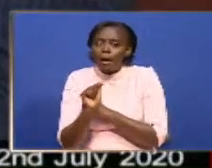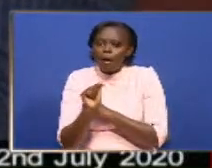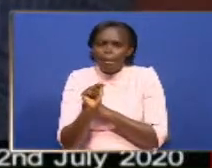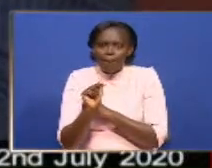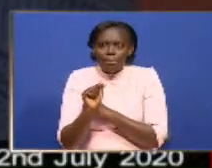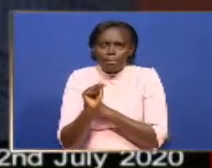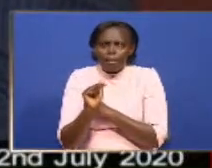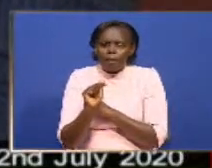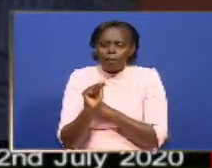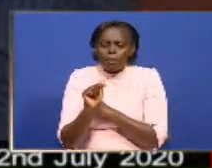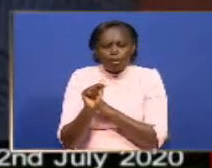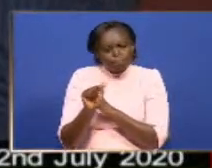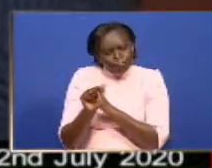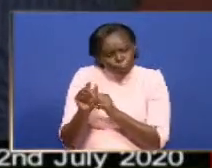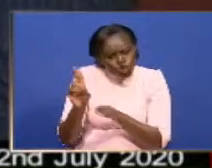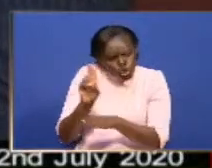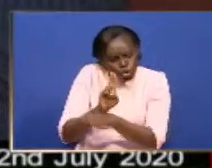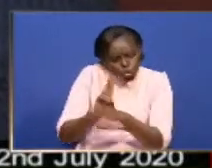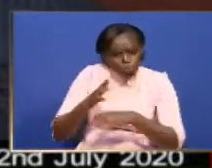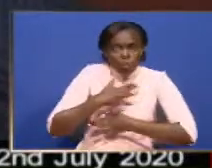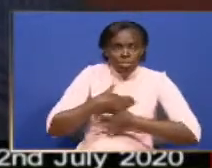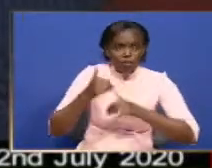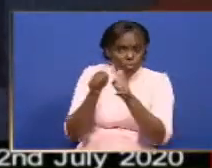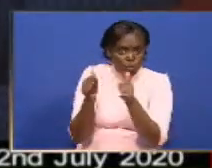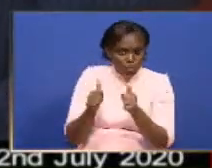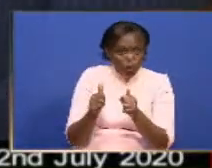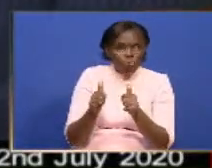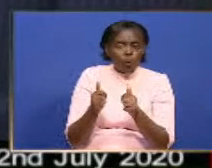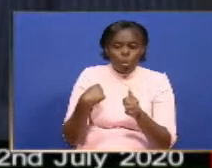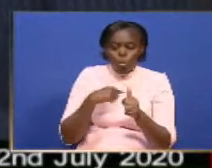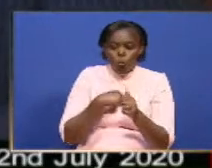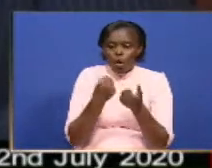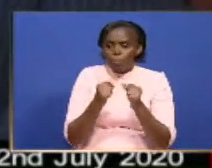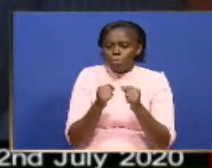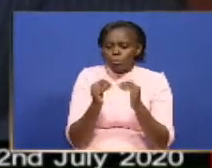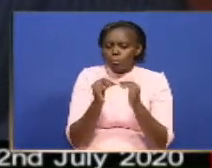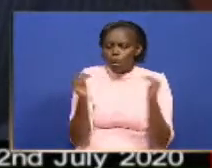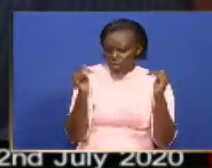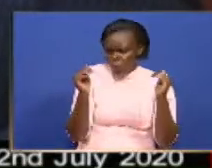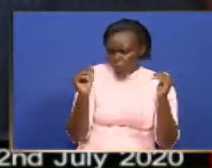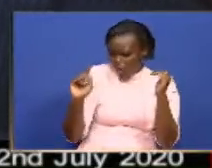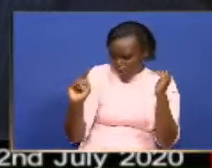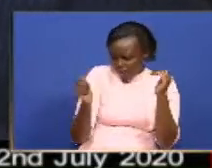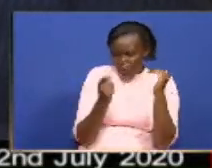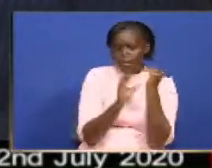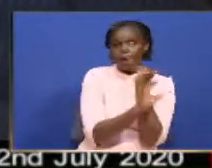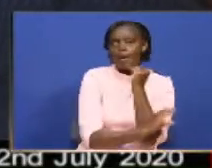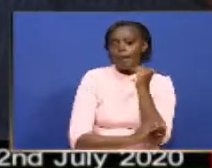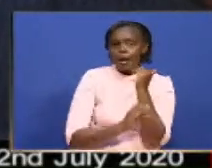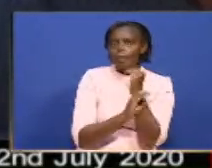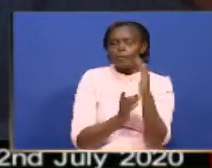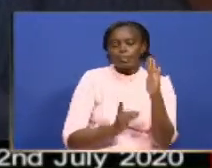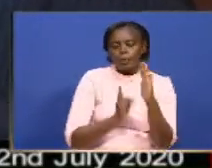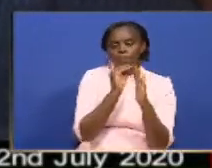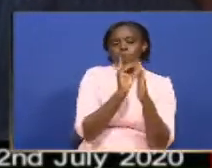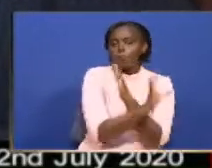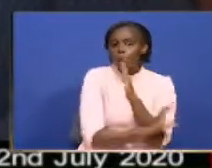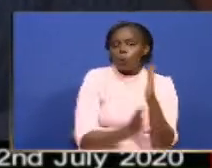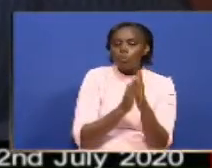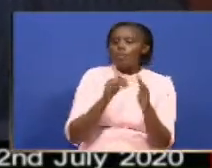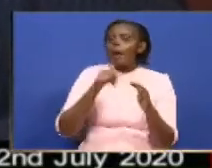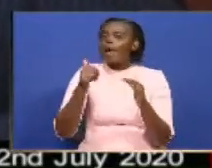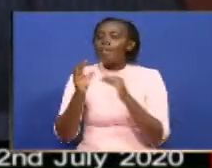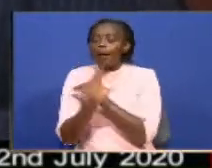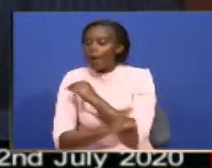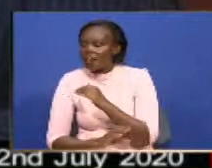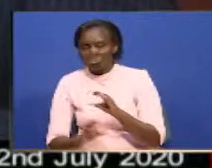the capacities of these refugees. So we cannot equate Kenya, which is a developing country, with those countries,